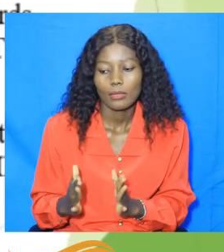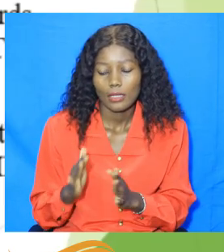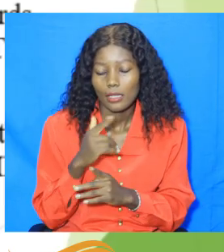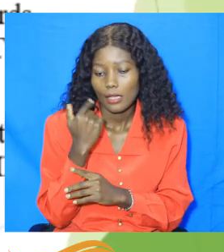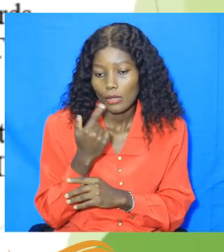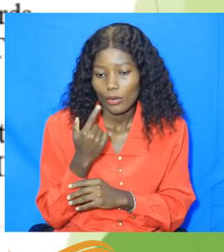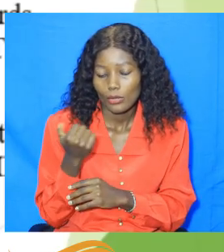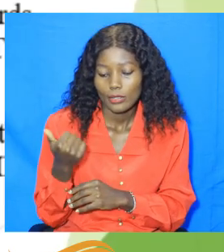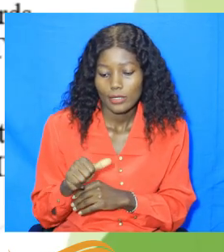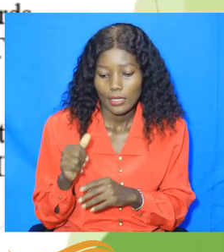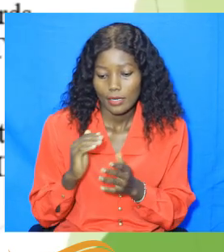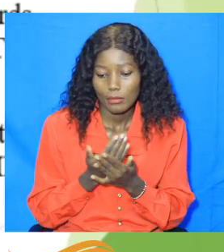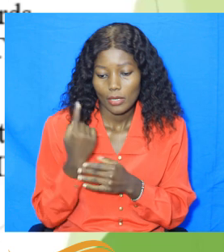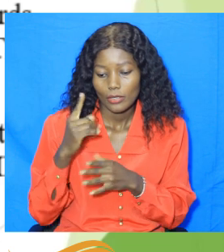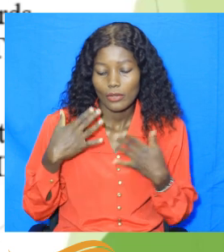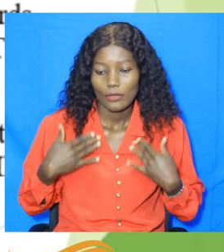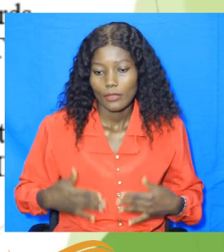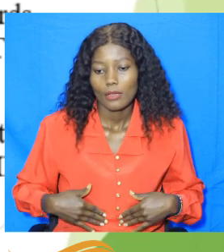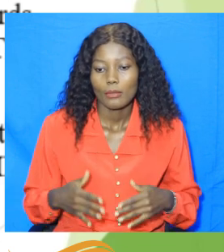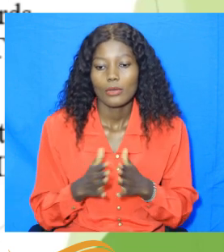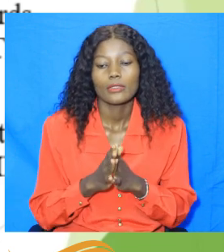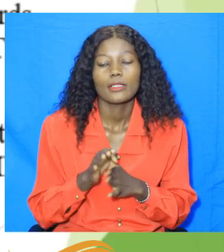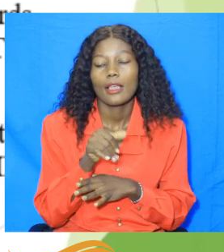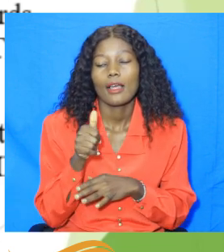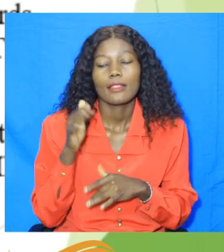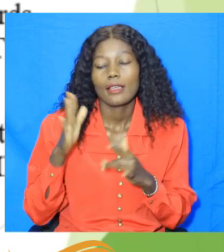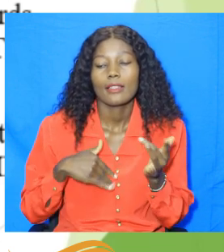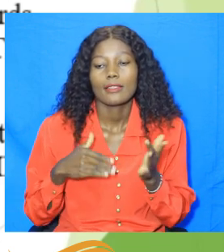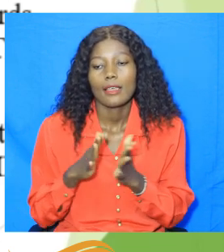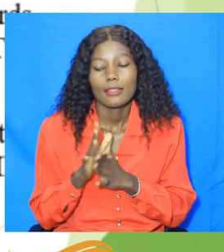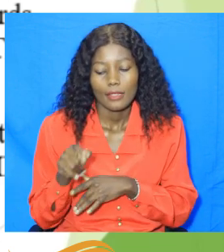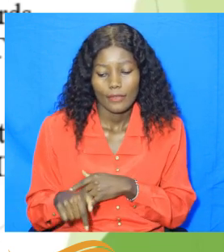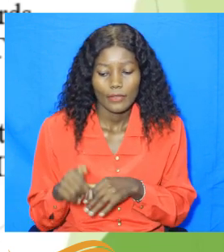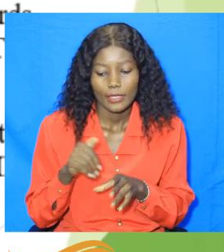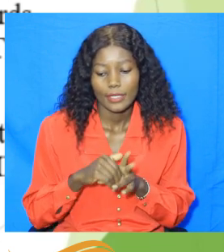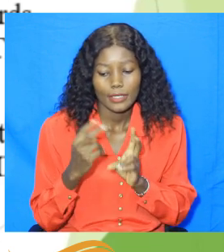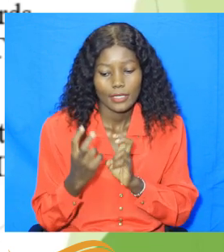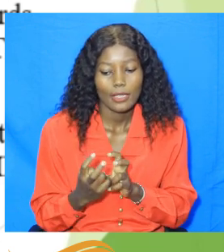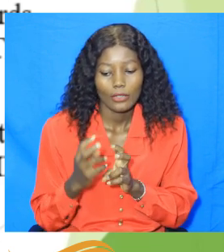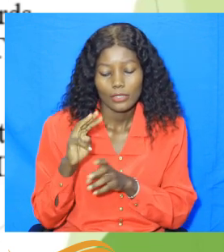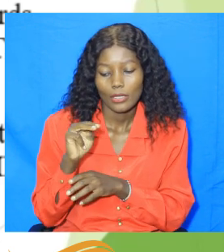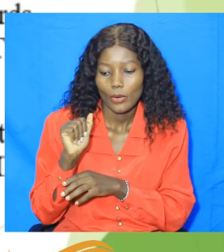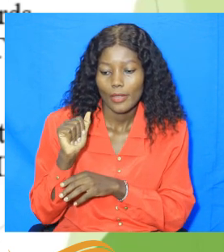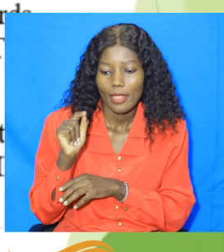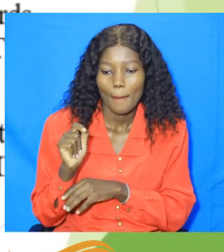any part of the body other than the feet is in contact with the mat.